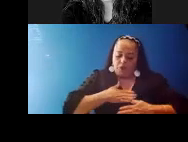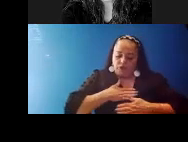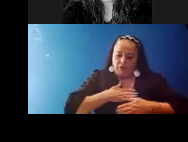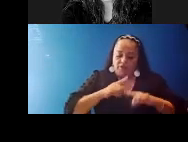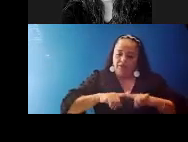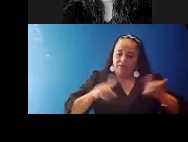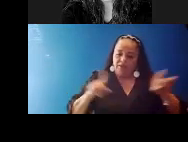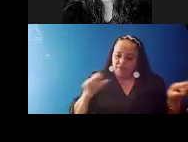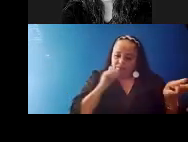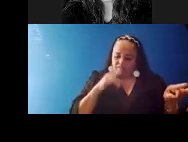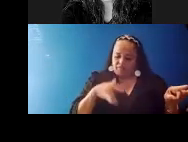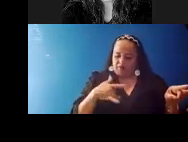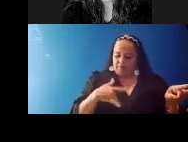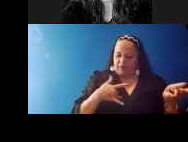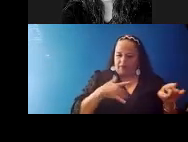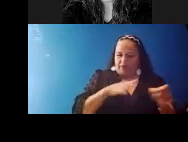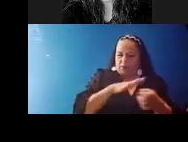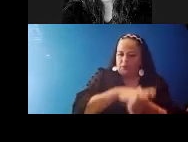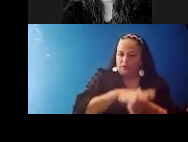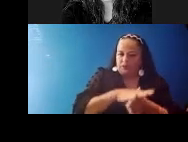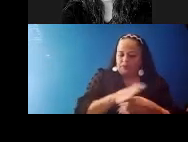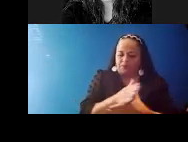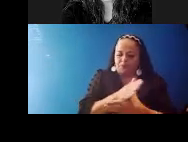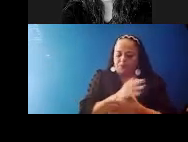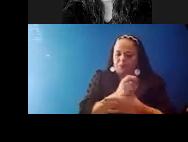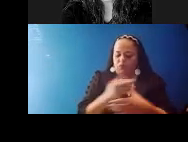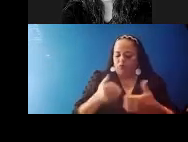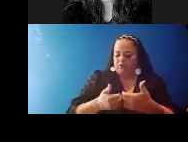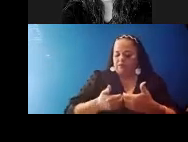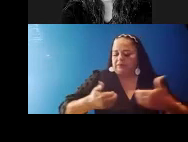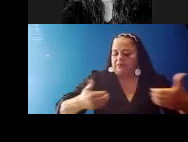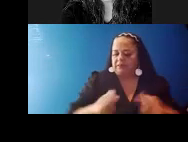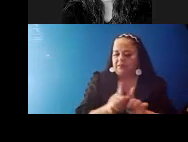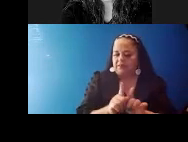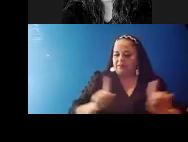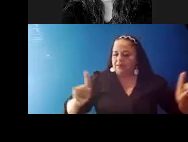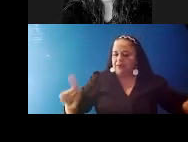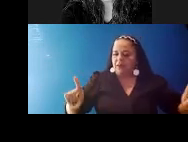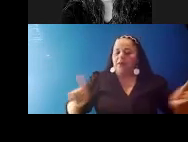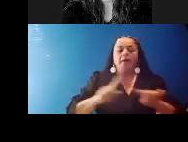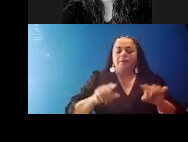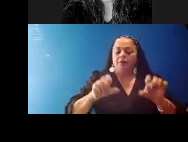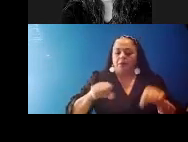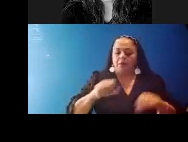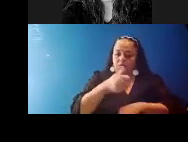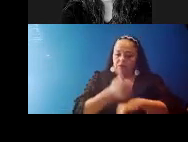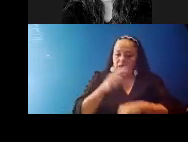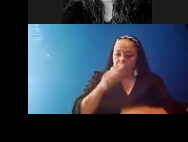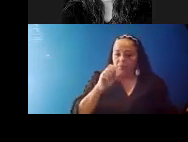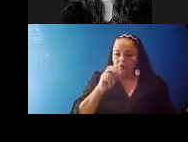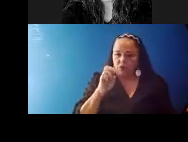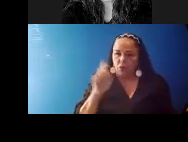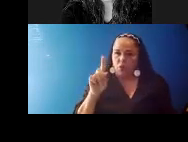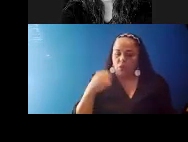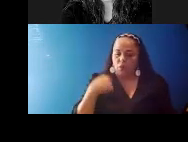not feeling that tension between or distance from, but really to be able to set a tone where we almost like